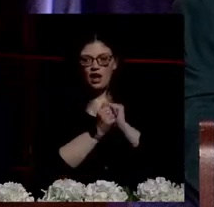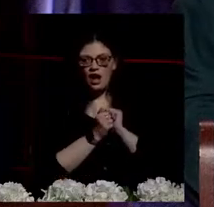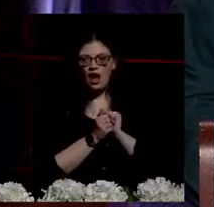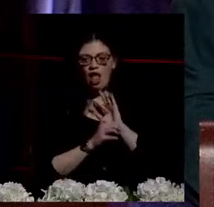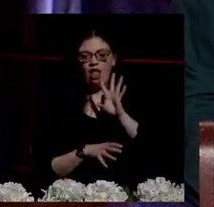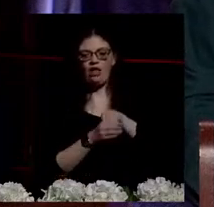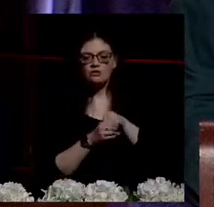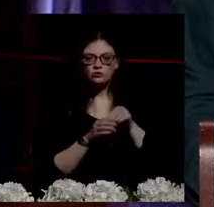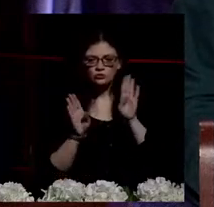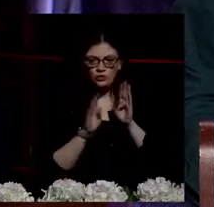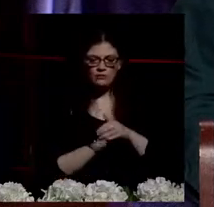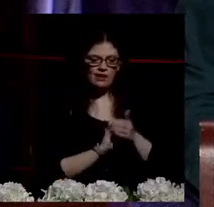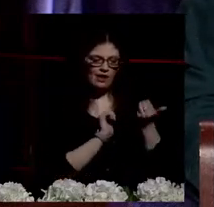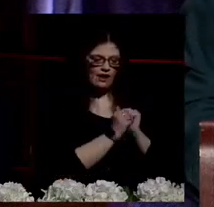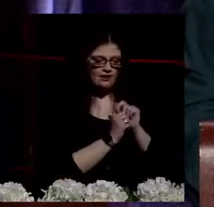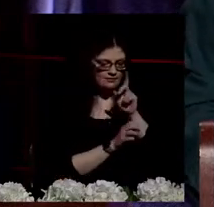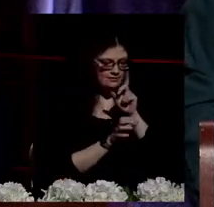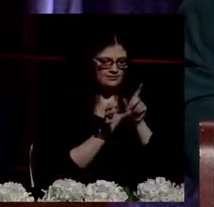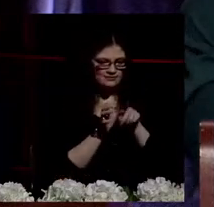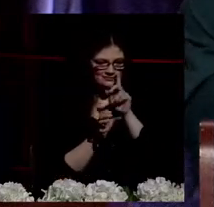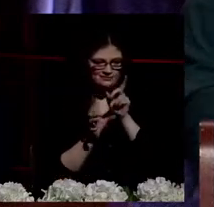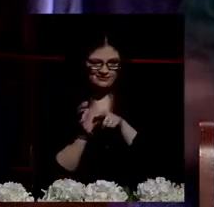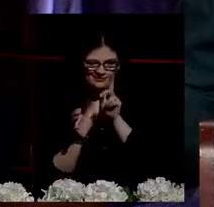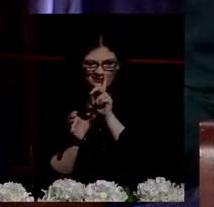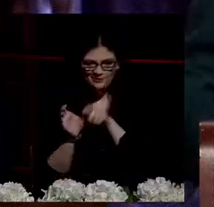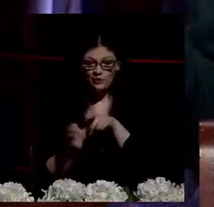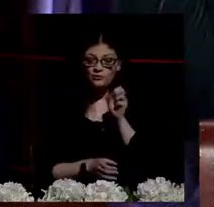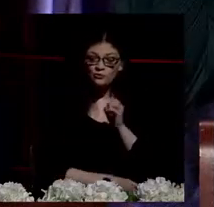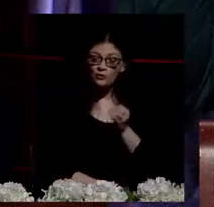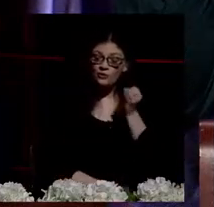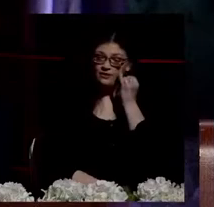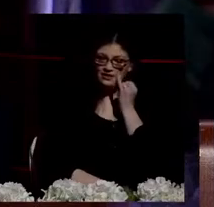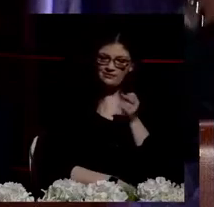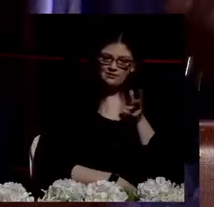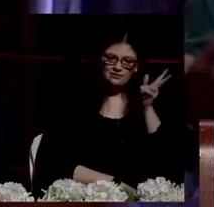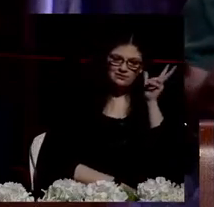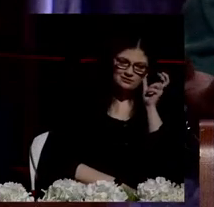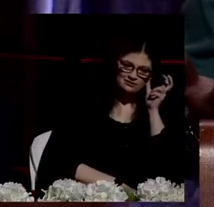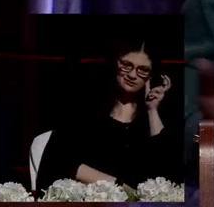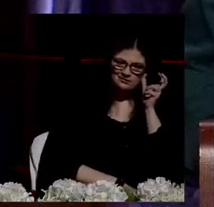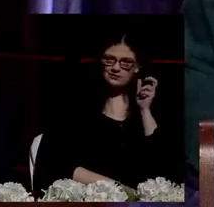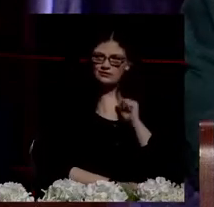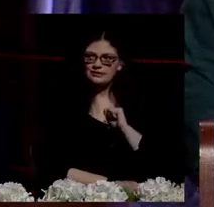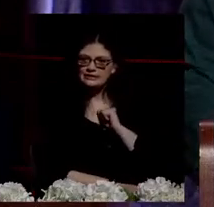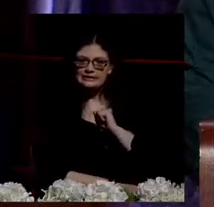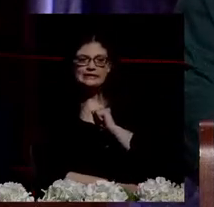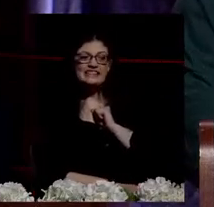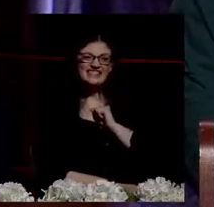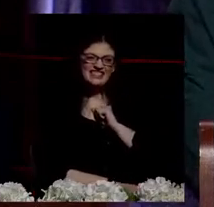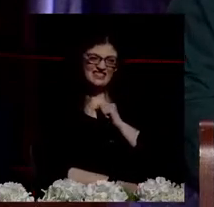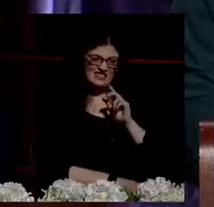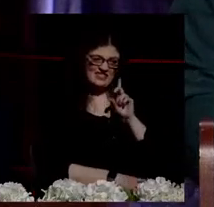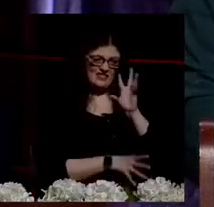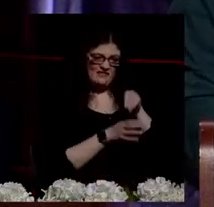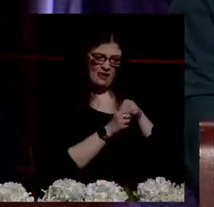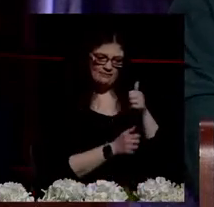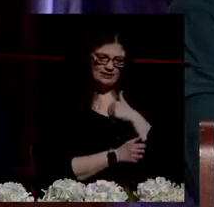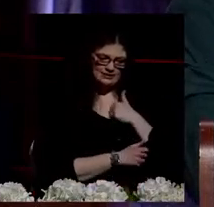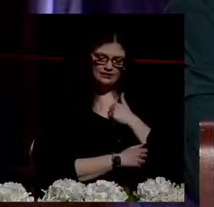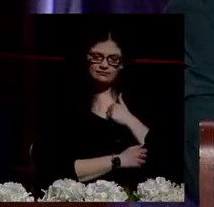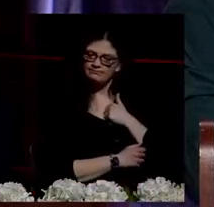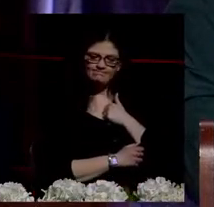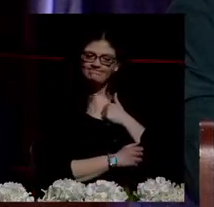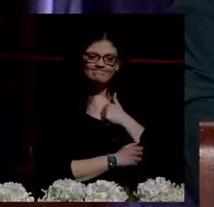life is just sticking your nose where it doesn't belong. So whatever you see or hear, just ask yourself if it involves you and just don't get involved